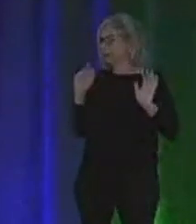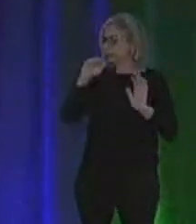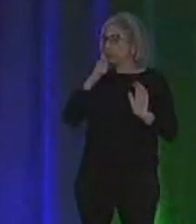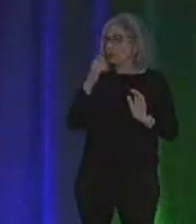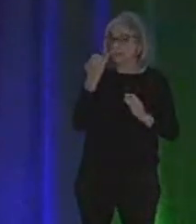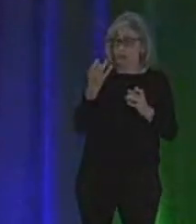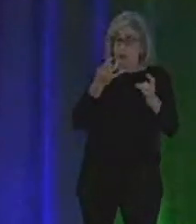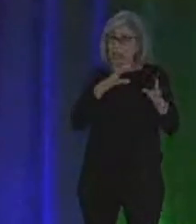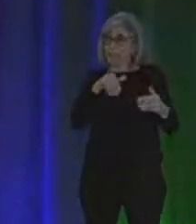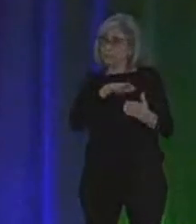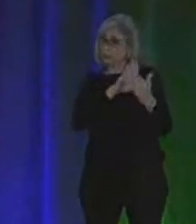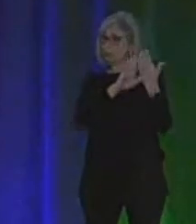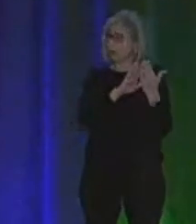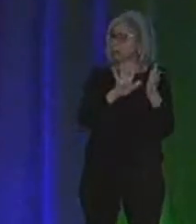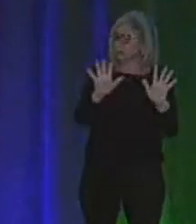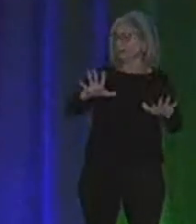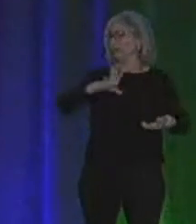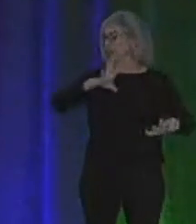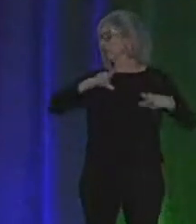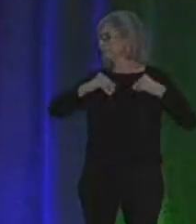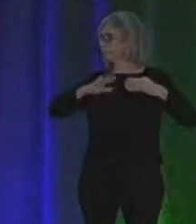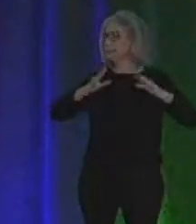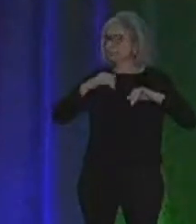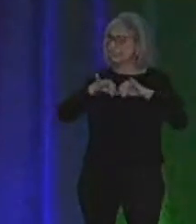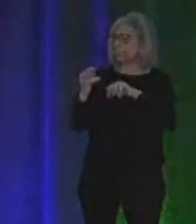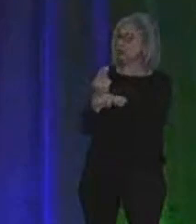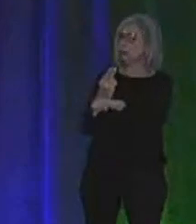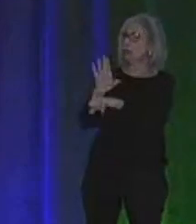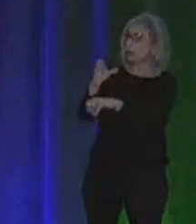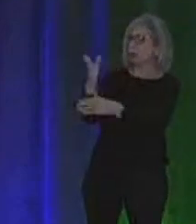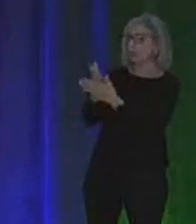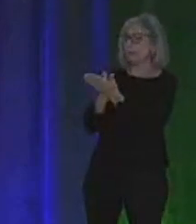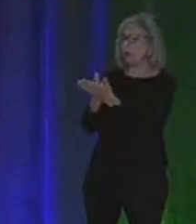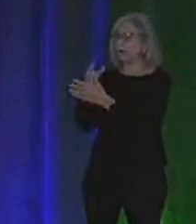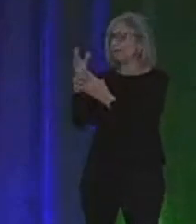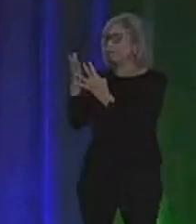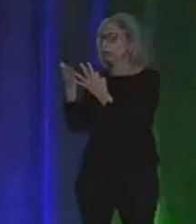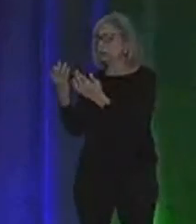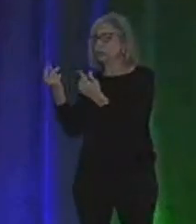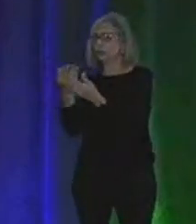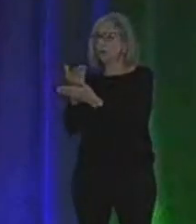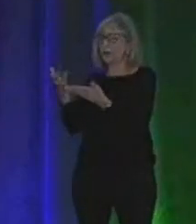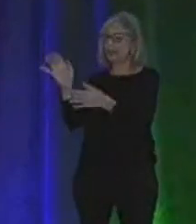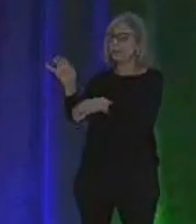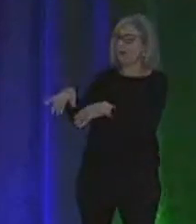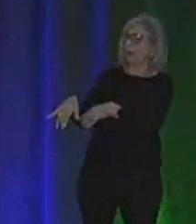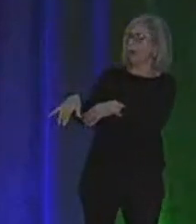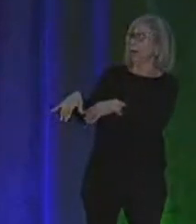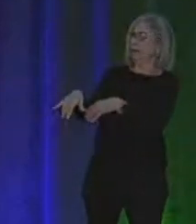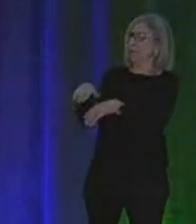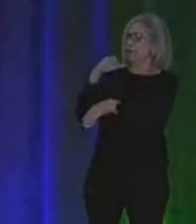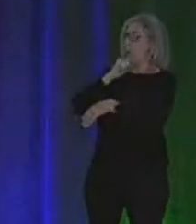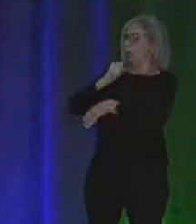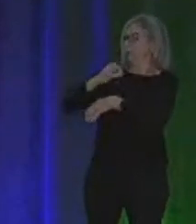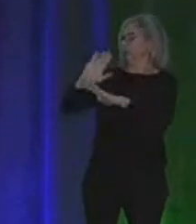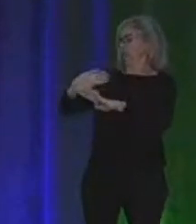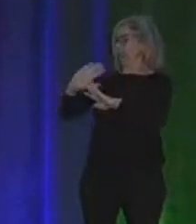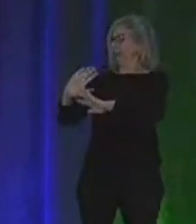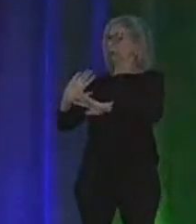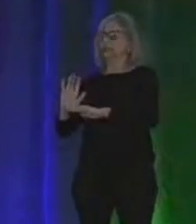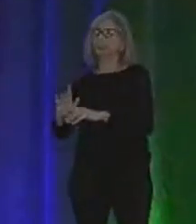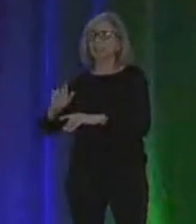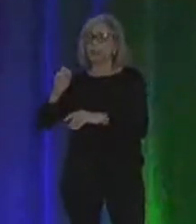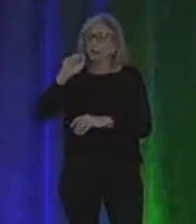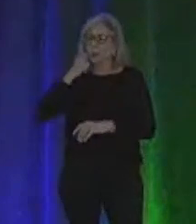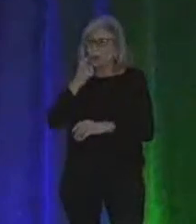you hate this approach, it's completely fine. You can still use your component folders and do things the old way. But the cool thing is you